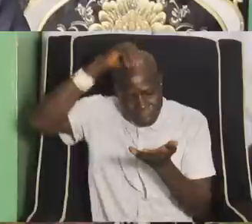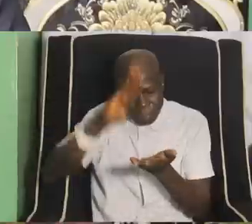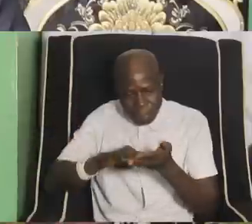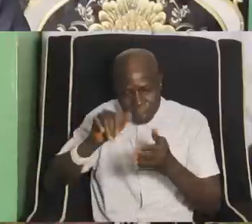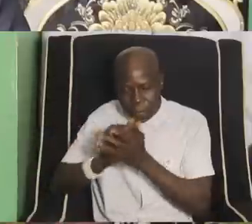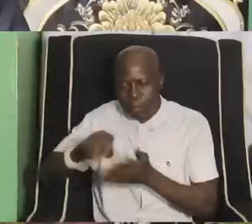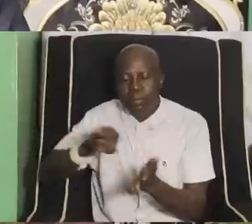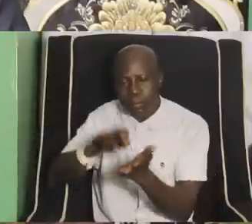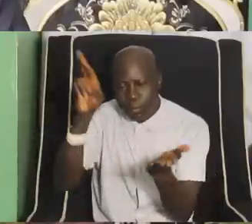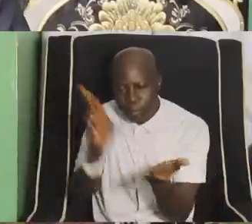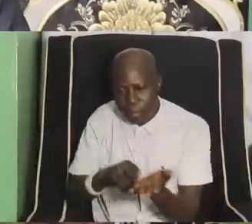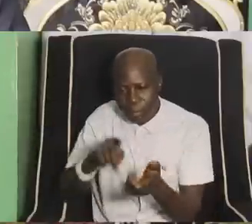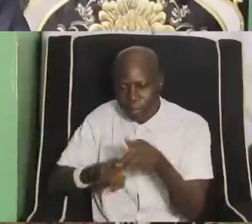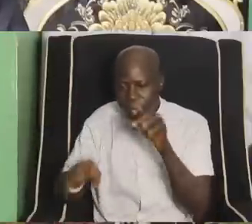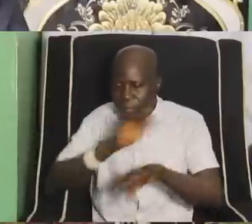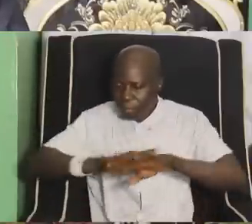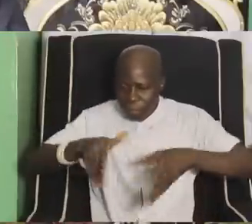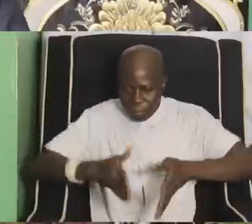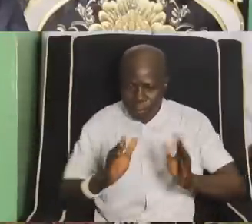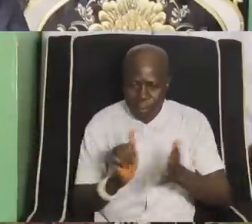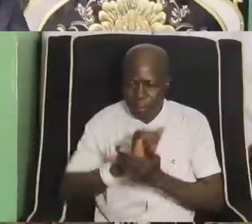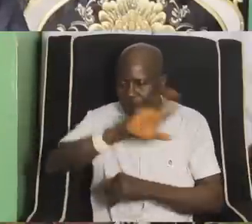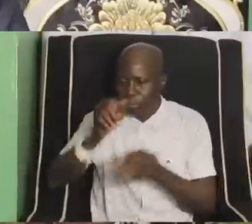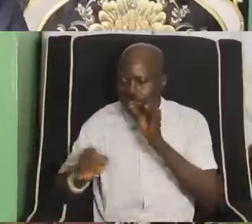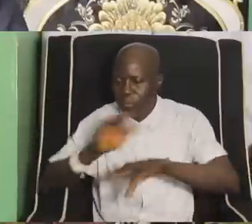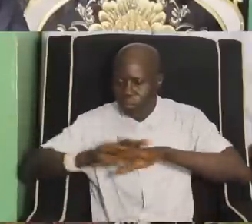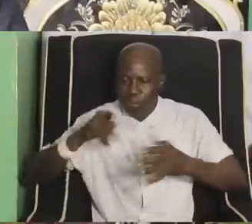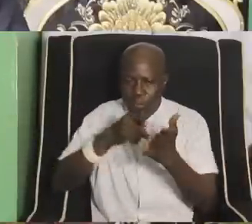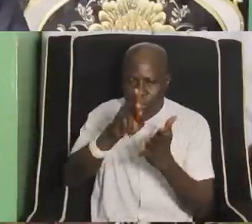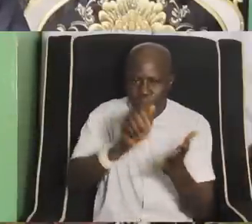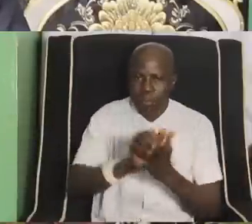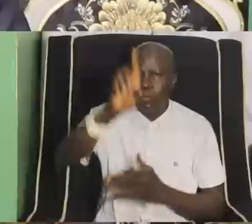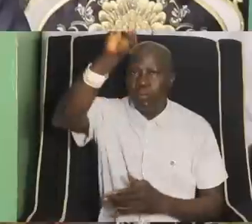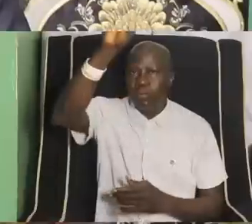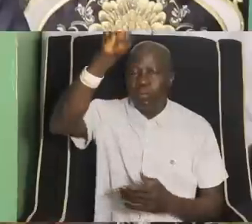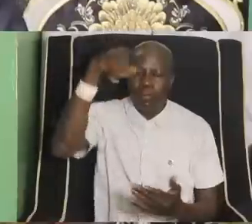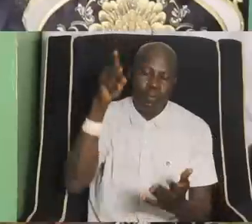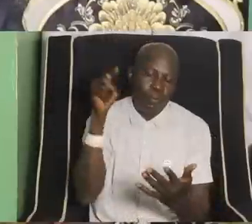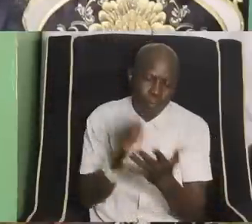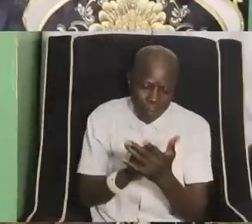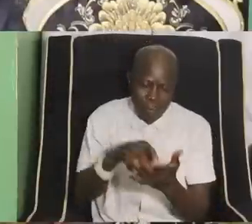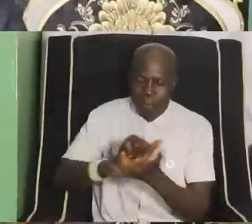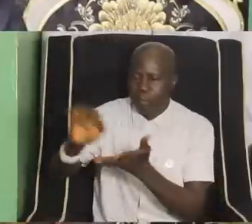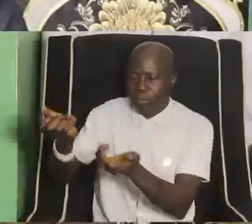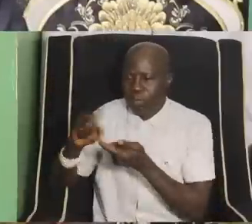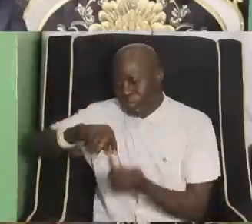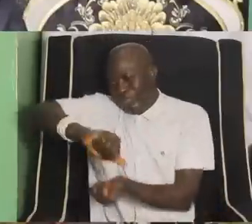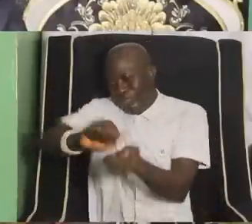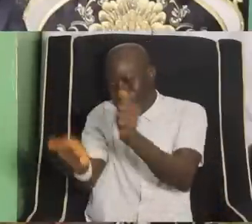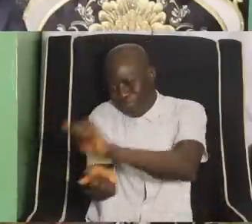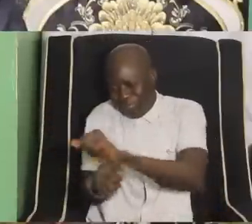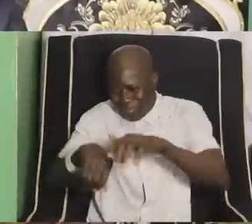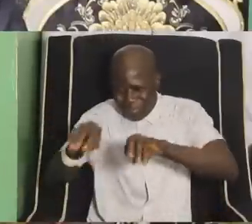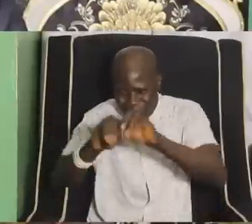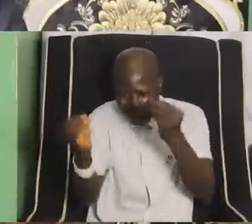registrar told the said if he did not, he would not allow him to write the exam if he did not pay his balance, his payment. And his other friend in that